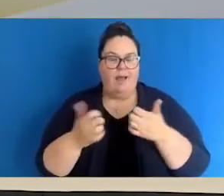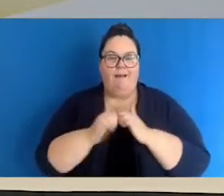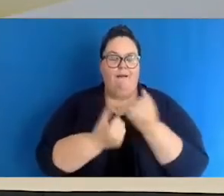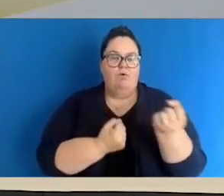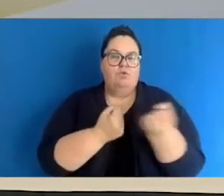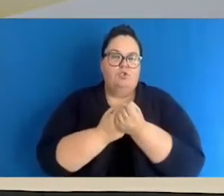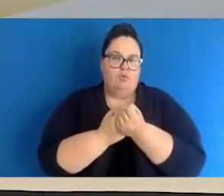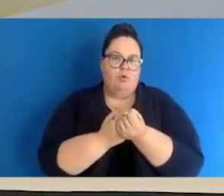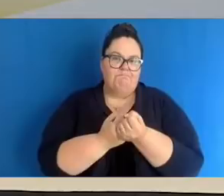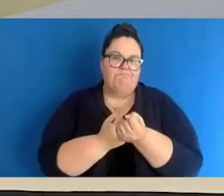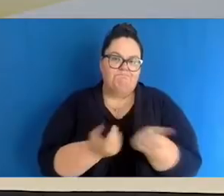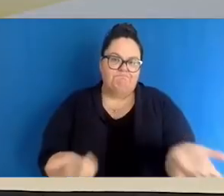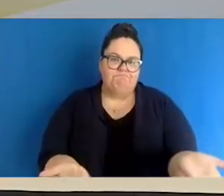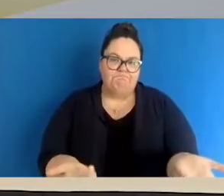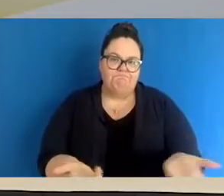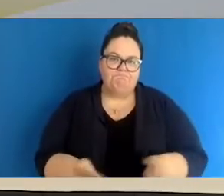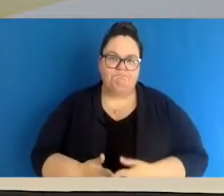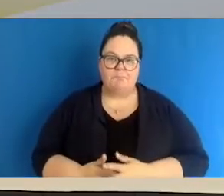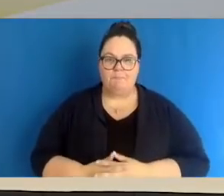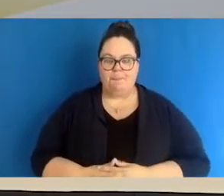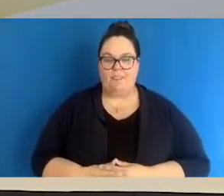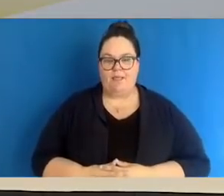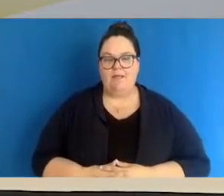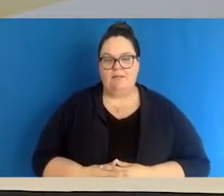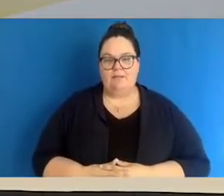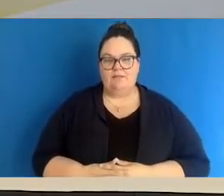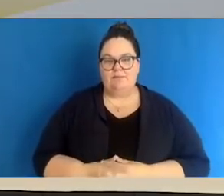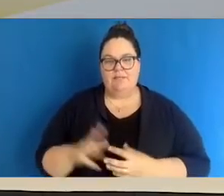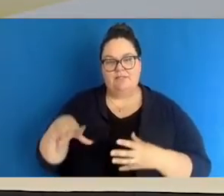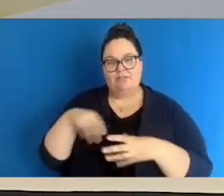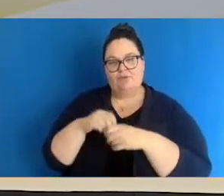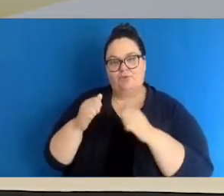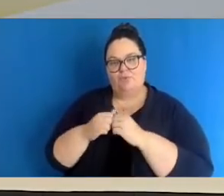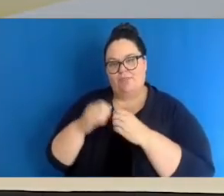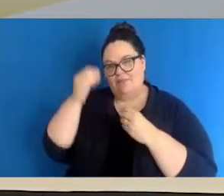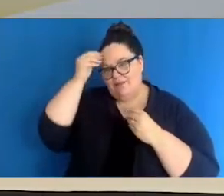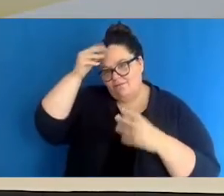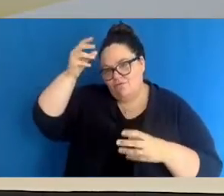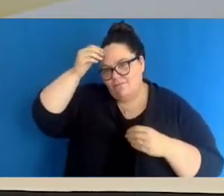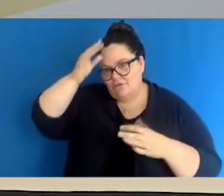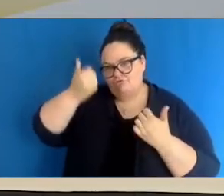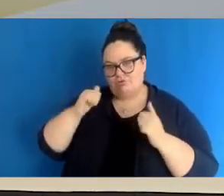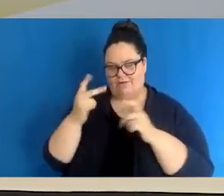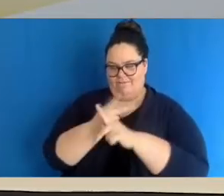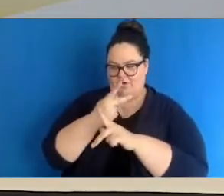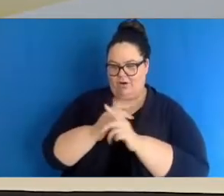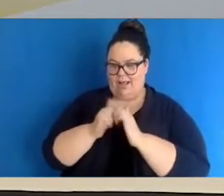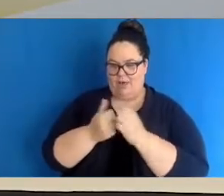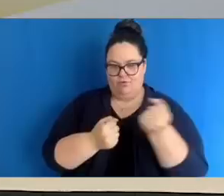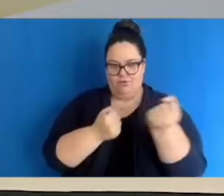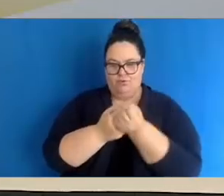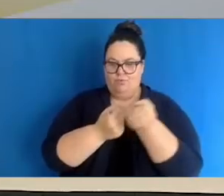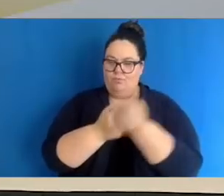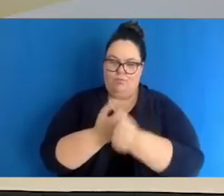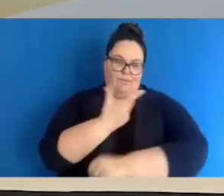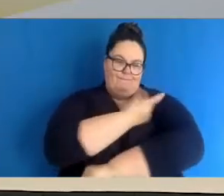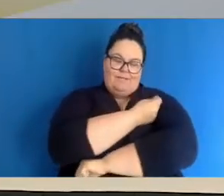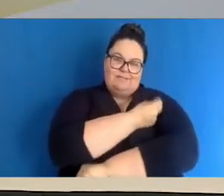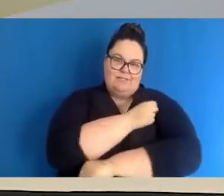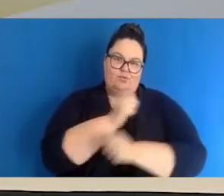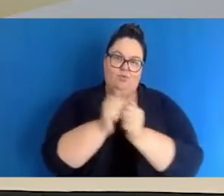that? So that's part of that information and trying to do what we can to support vaccination in the